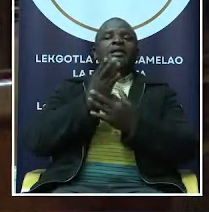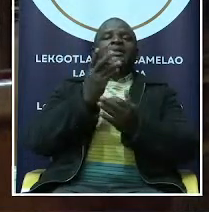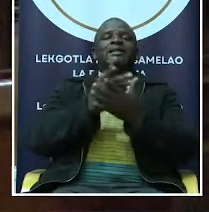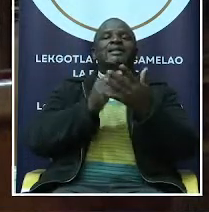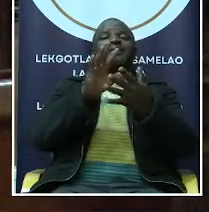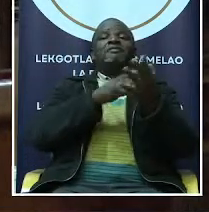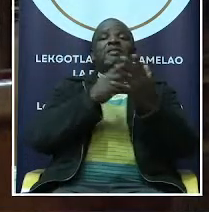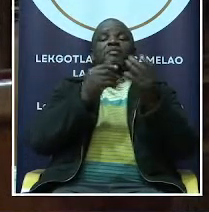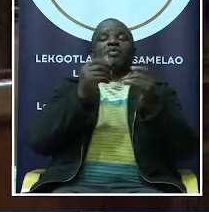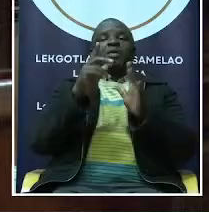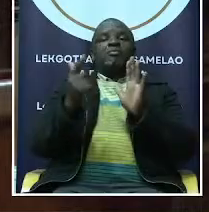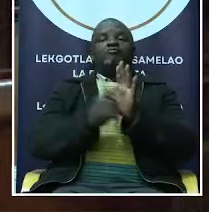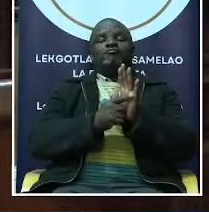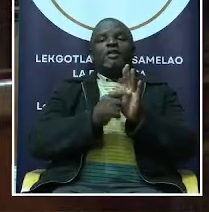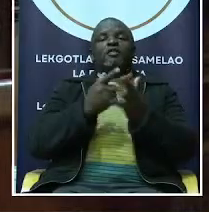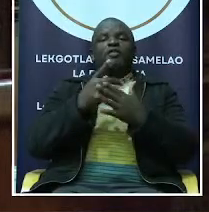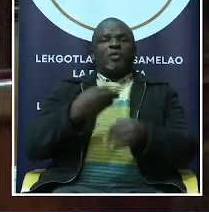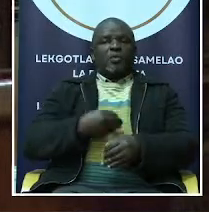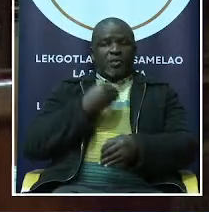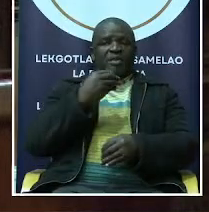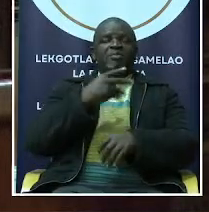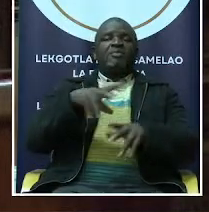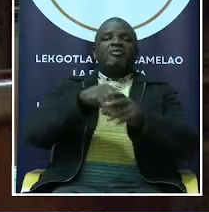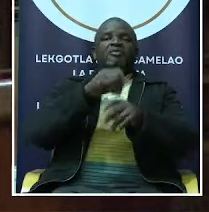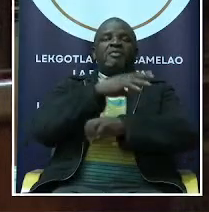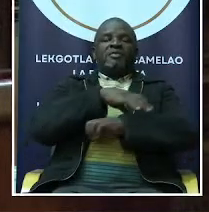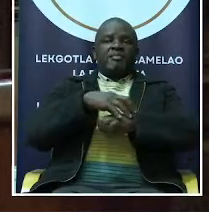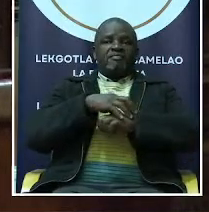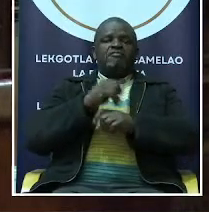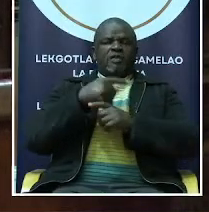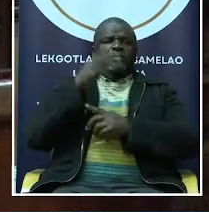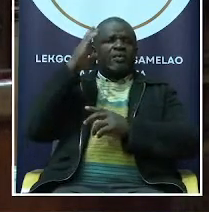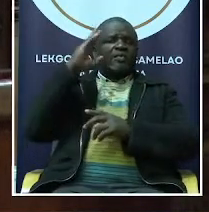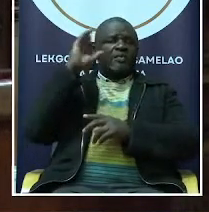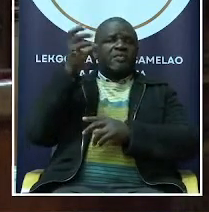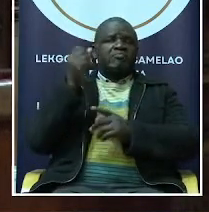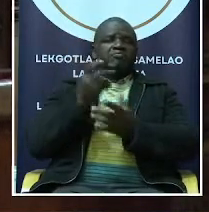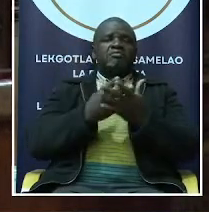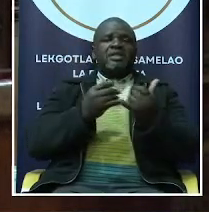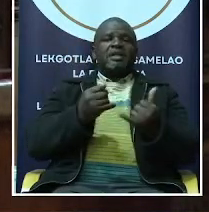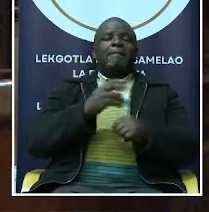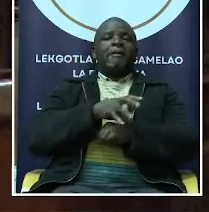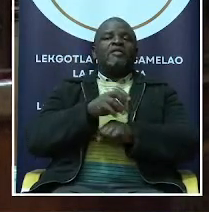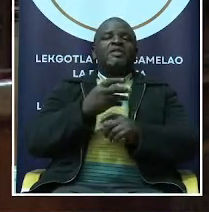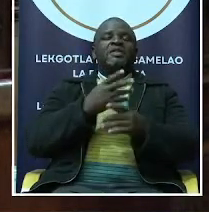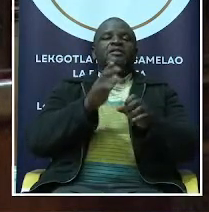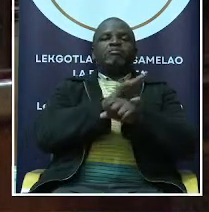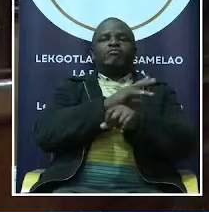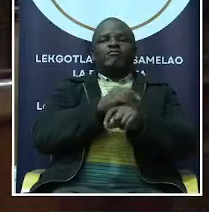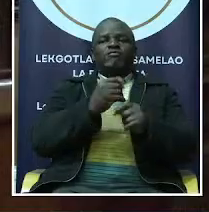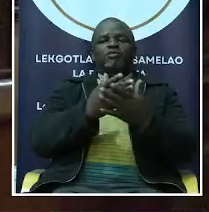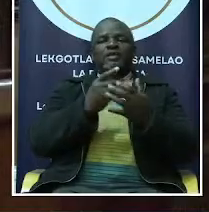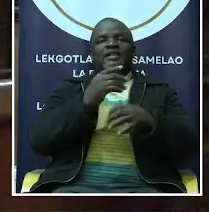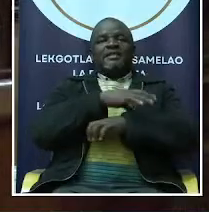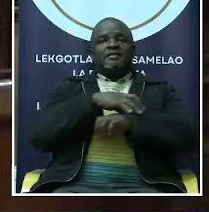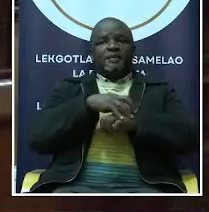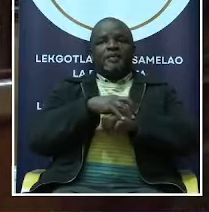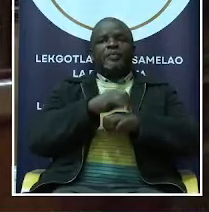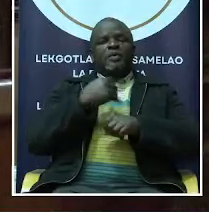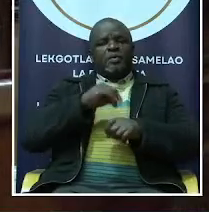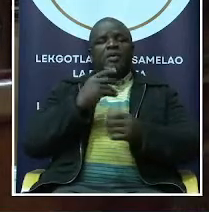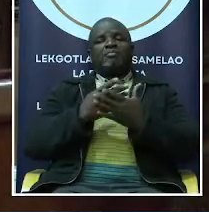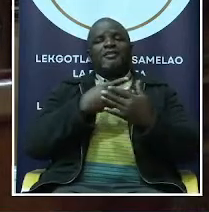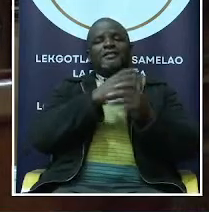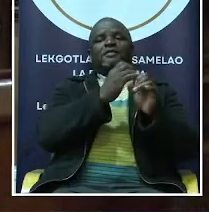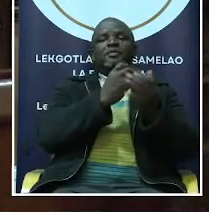young farmers. We all know that the Free State is an agricultural province. We need to prioritize youth